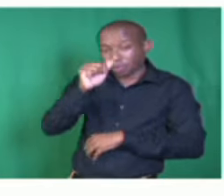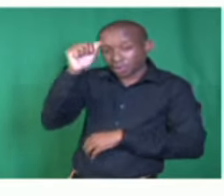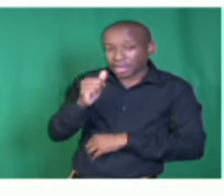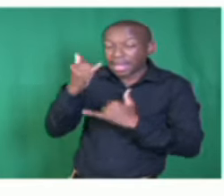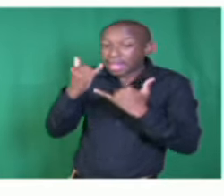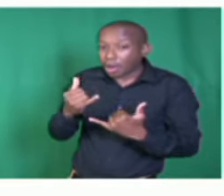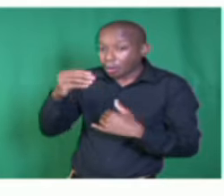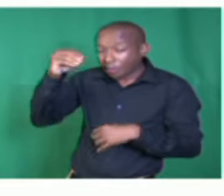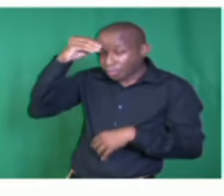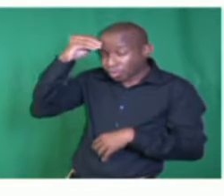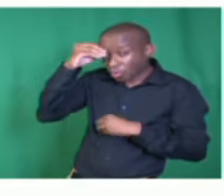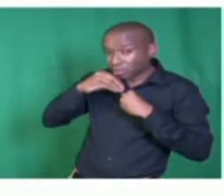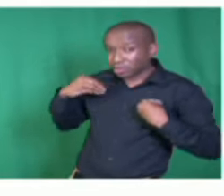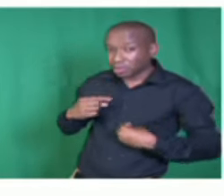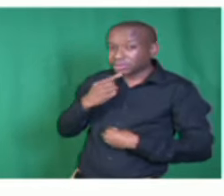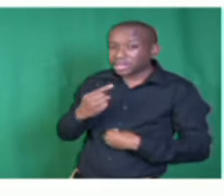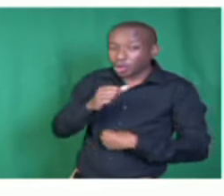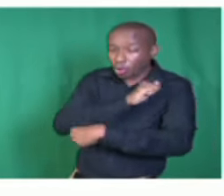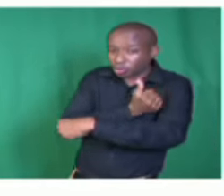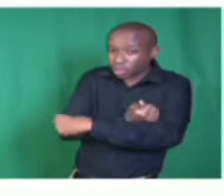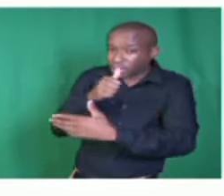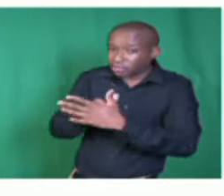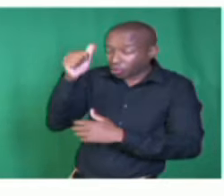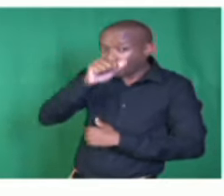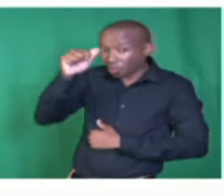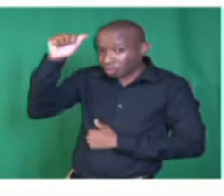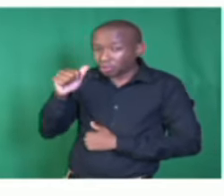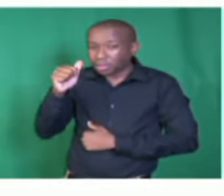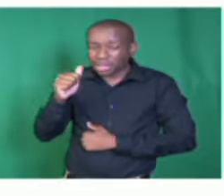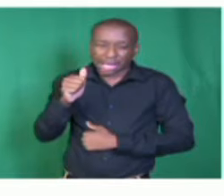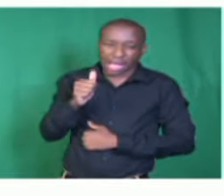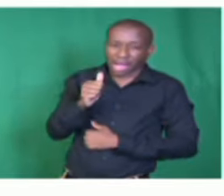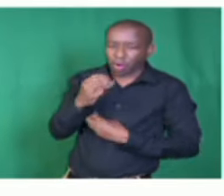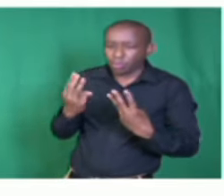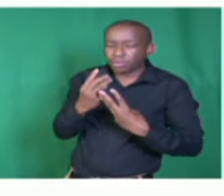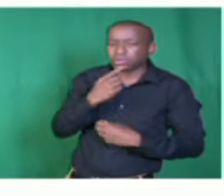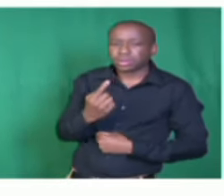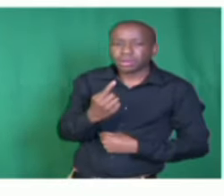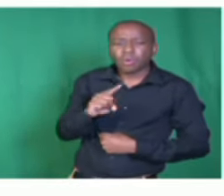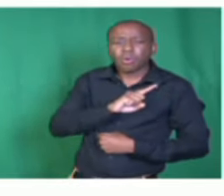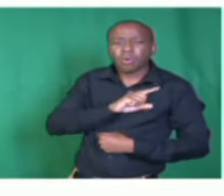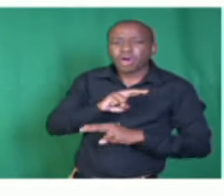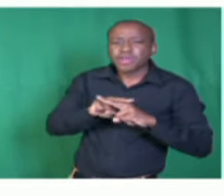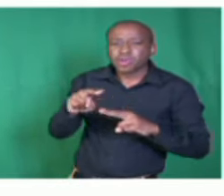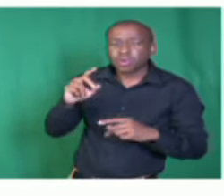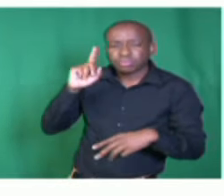were to say that he got the authority from God, and then the people will be like, why then don't you believe that